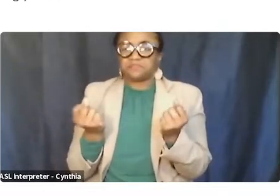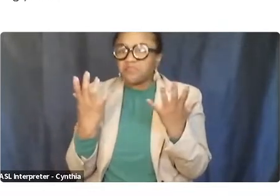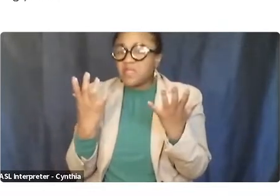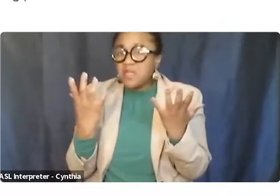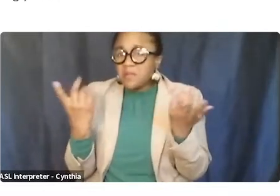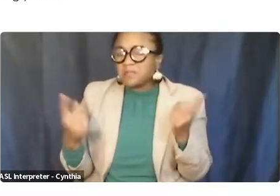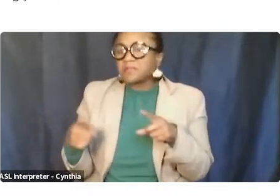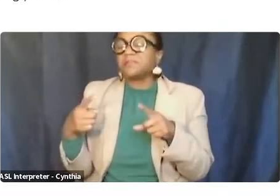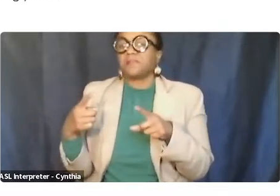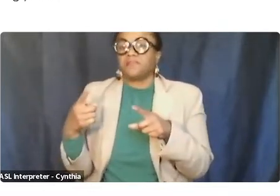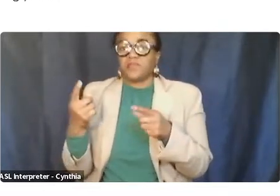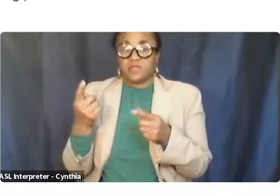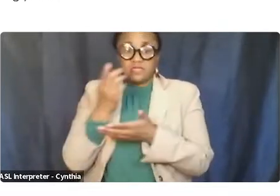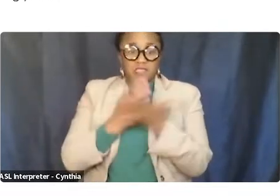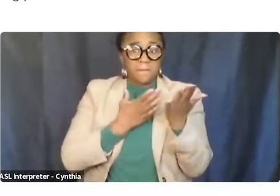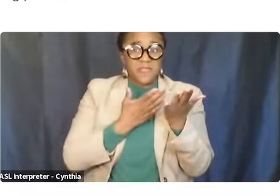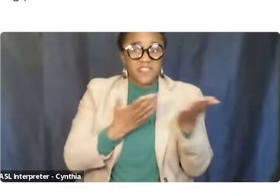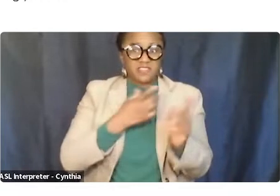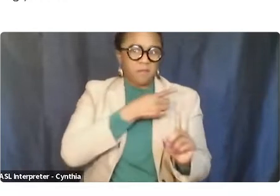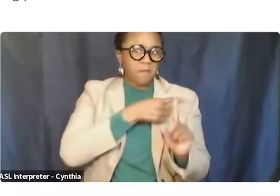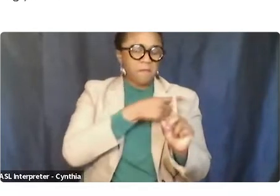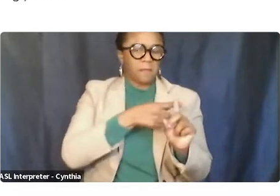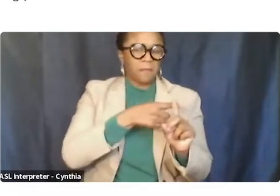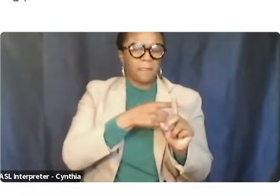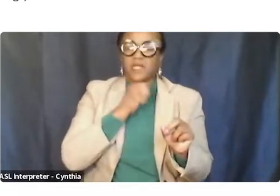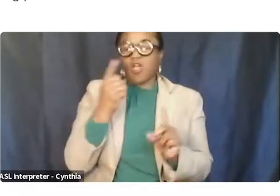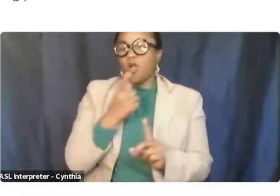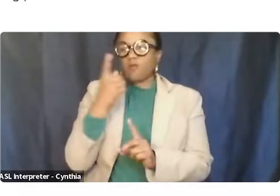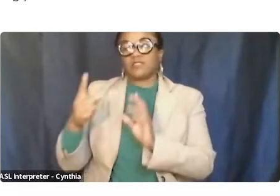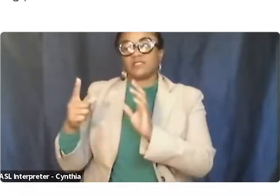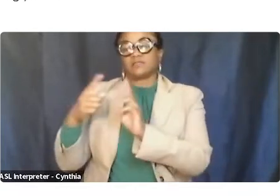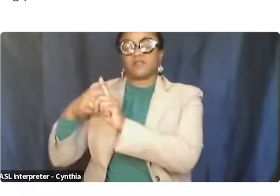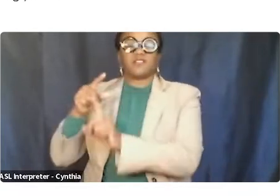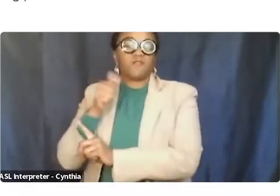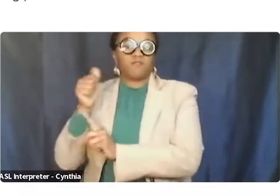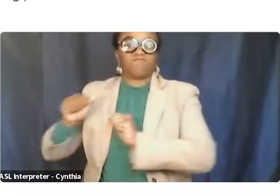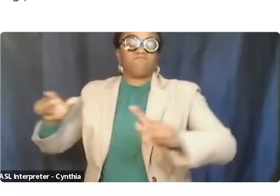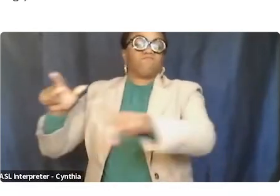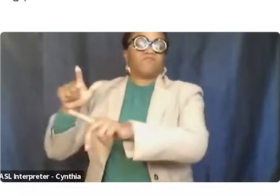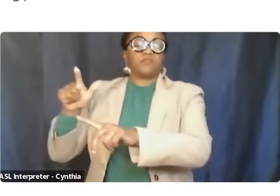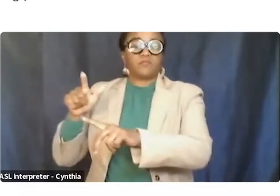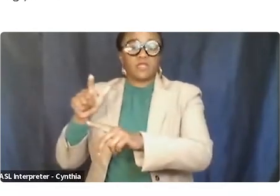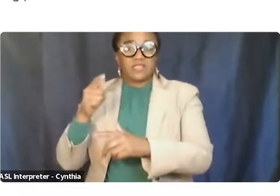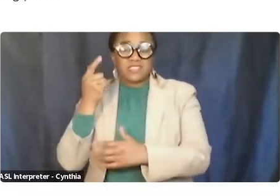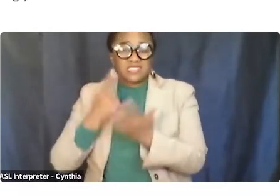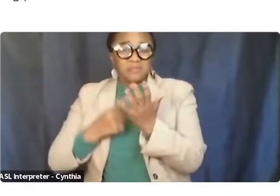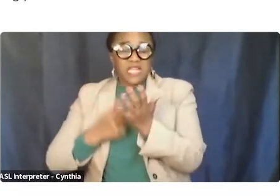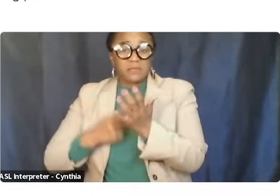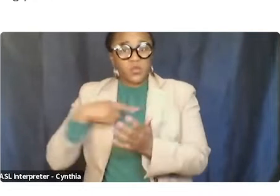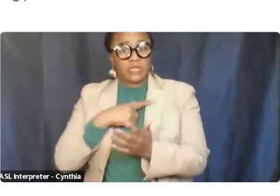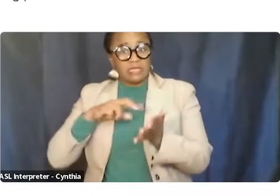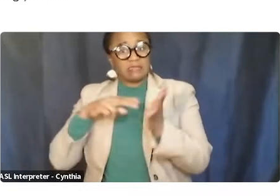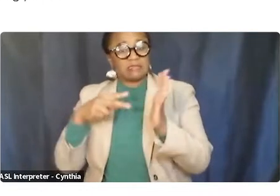occasions, things that are good for some are not always good for many. And efforts with good intentions often